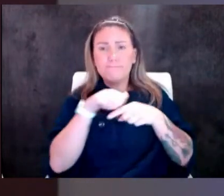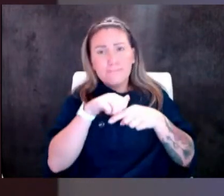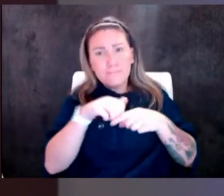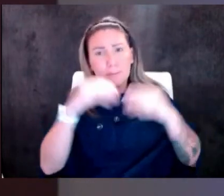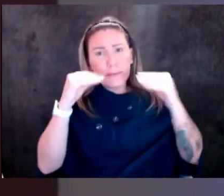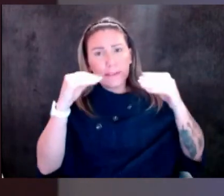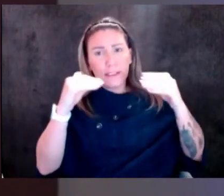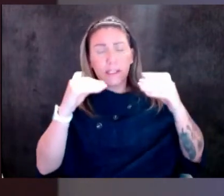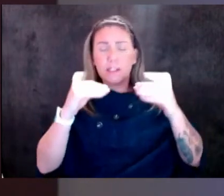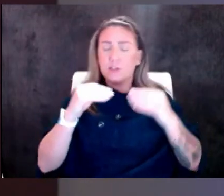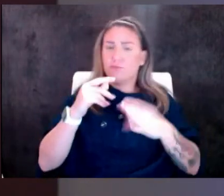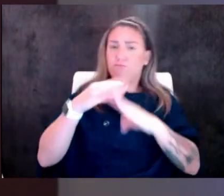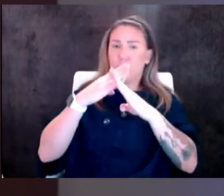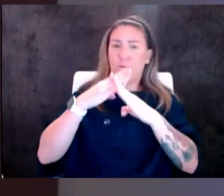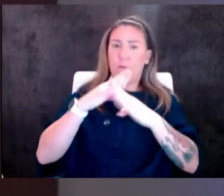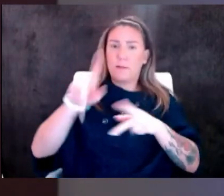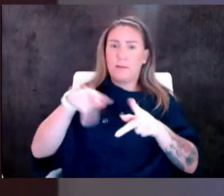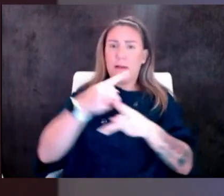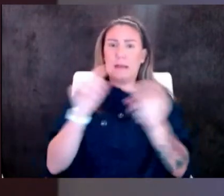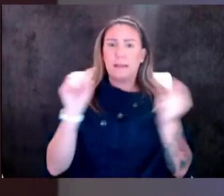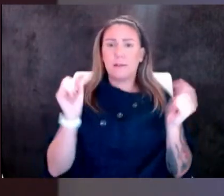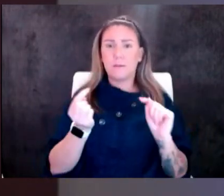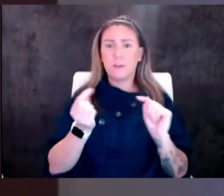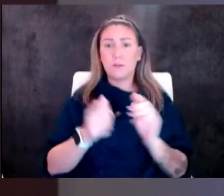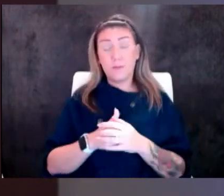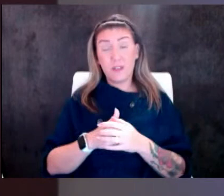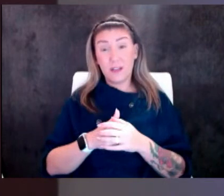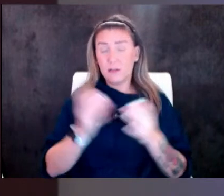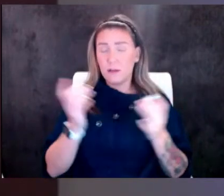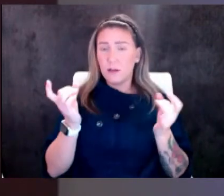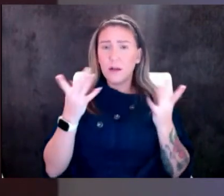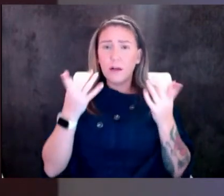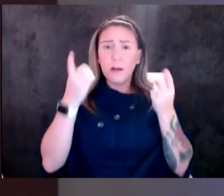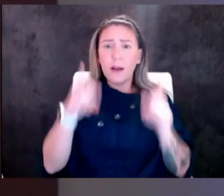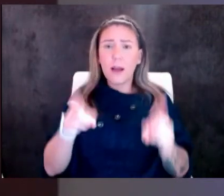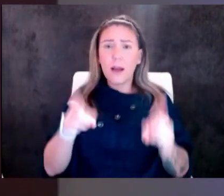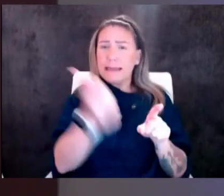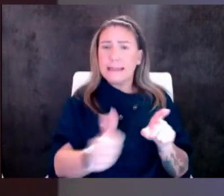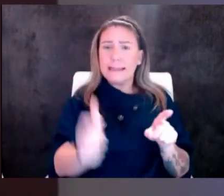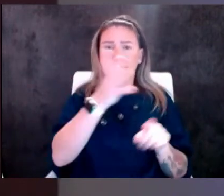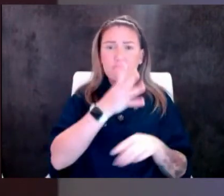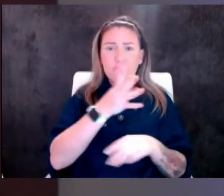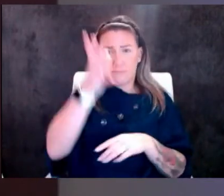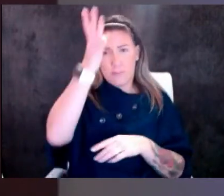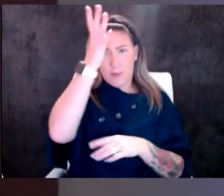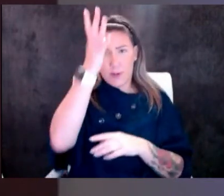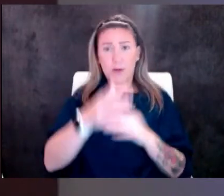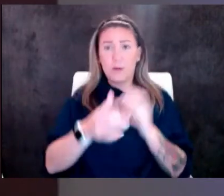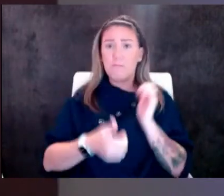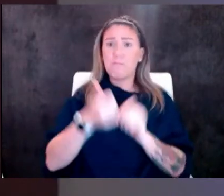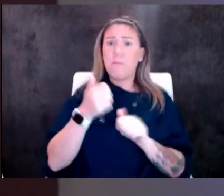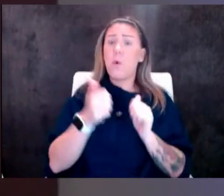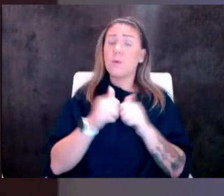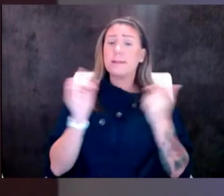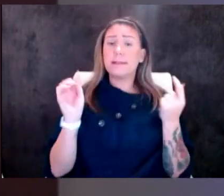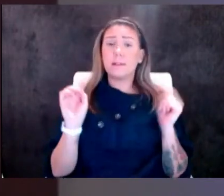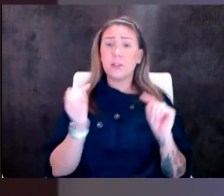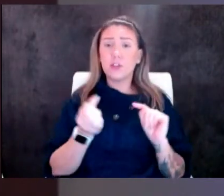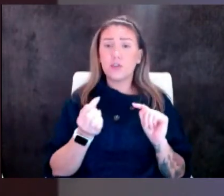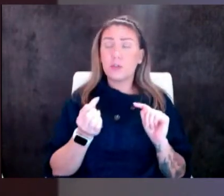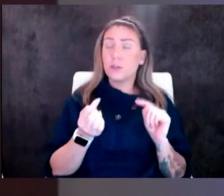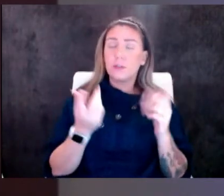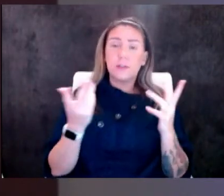injuries. As you said, it's a terrible thing to happen to any parent. Most of these kinds of injuries, in one way or